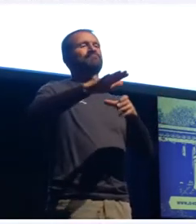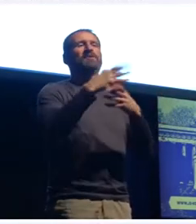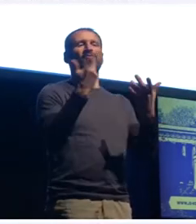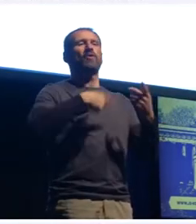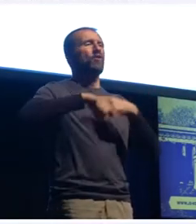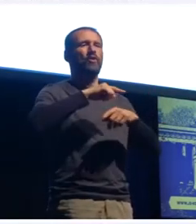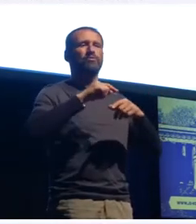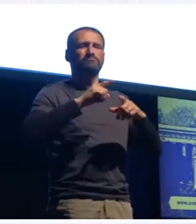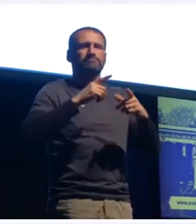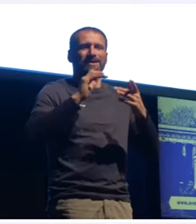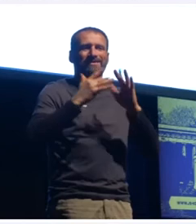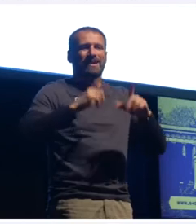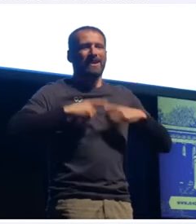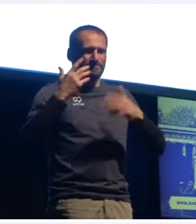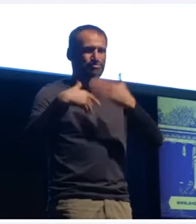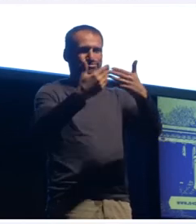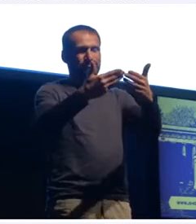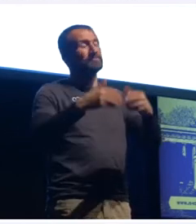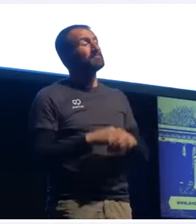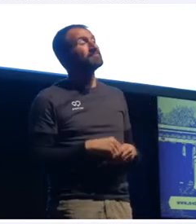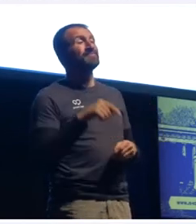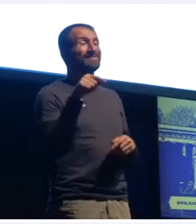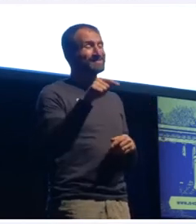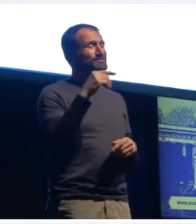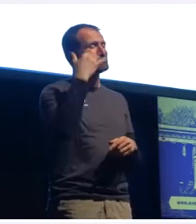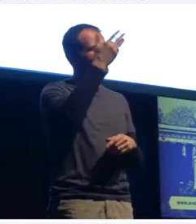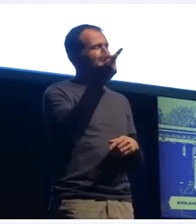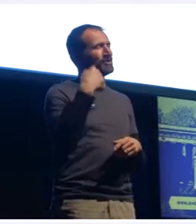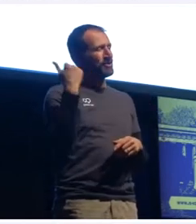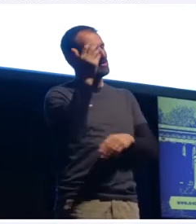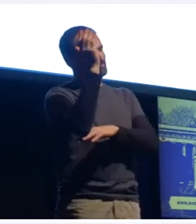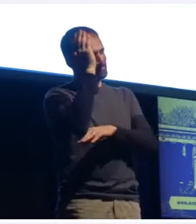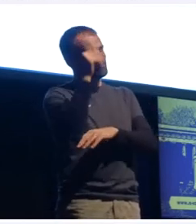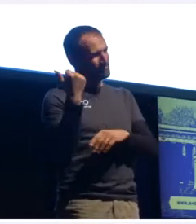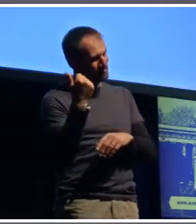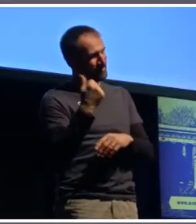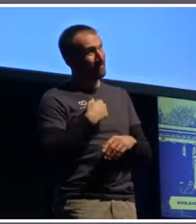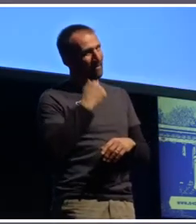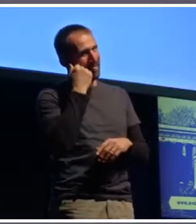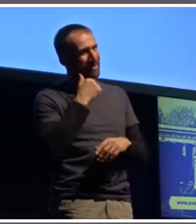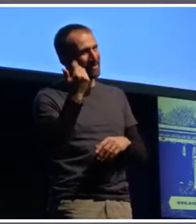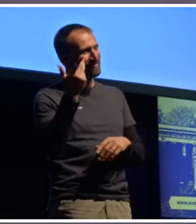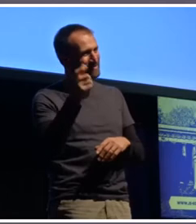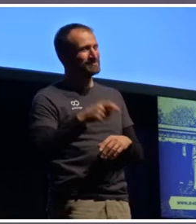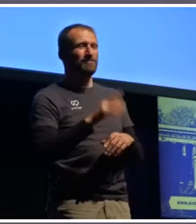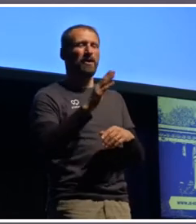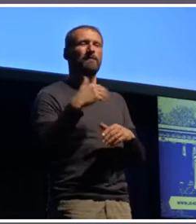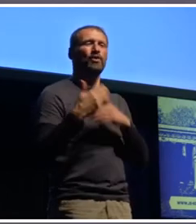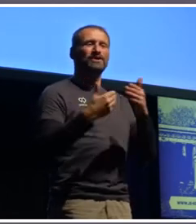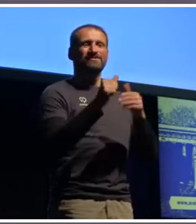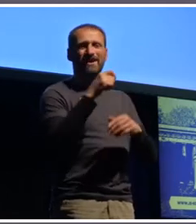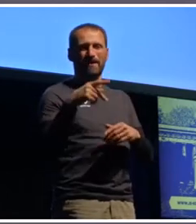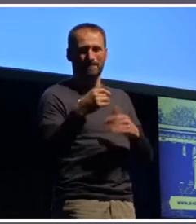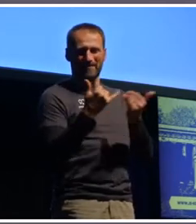I'll leave the rest of this up to Sarah. She's going to be talking a little bit later more about progressive web apps. I hope you'll make her talk. I'm looking forward to it.